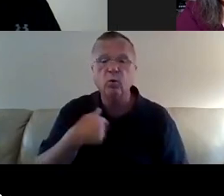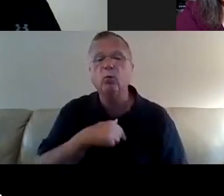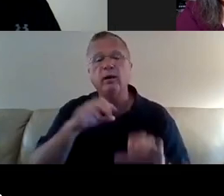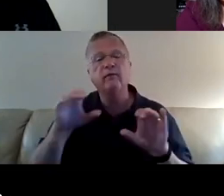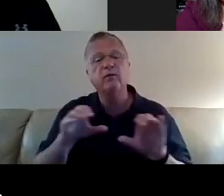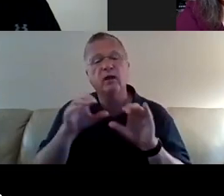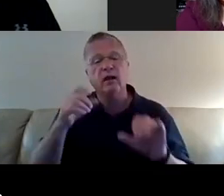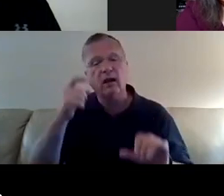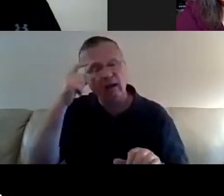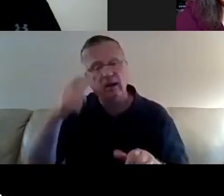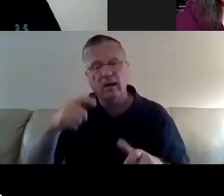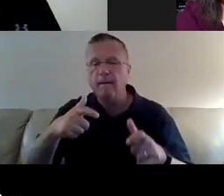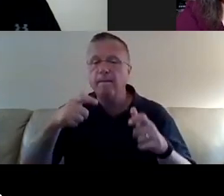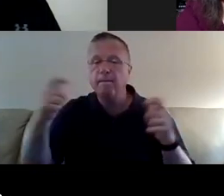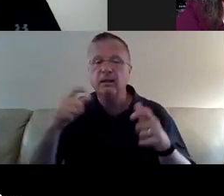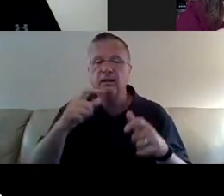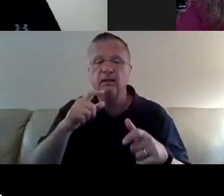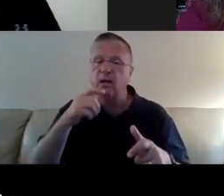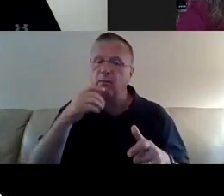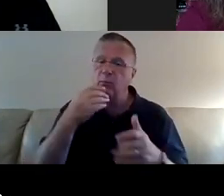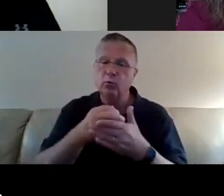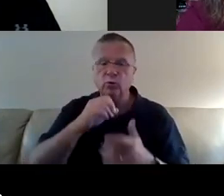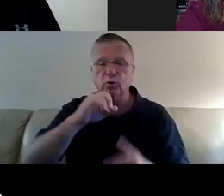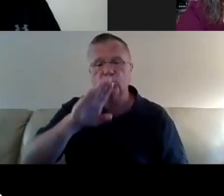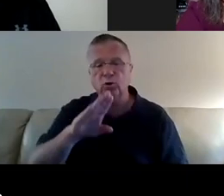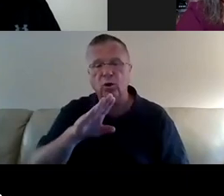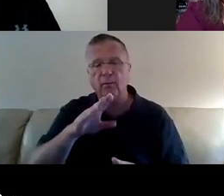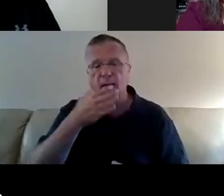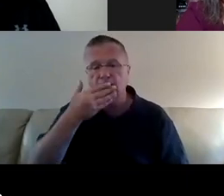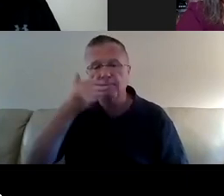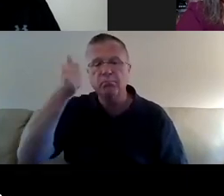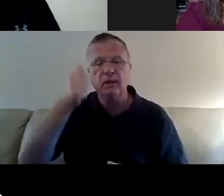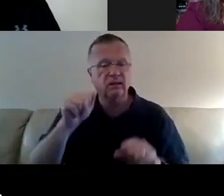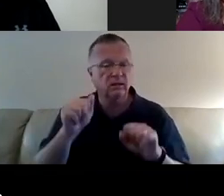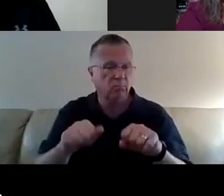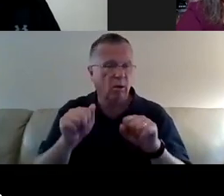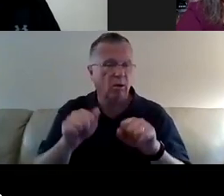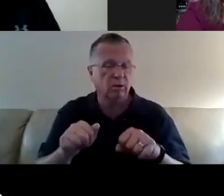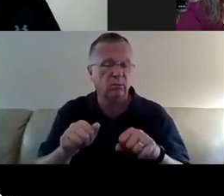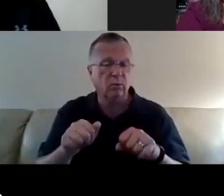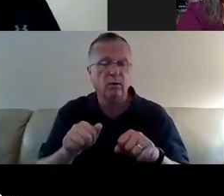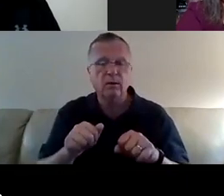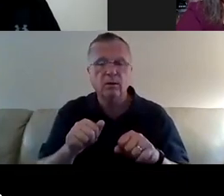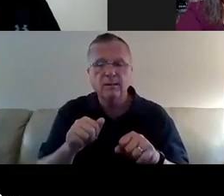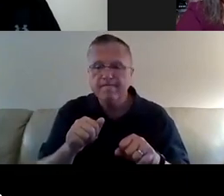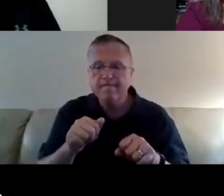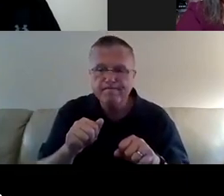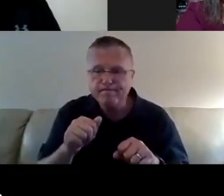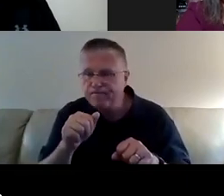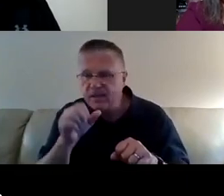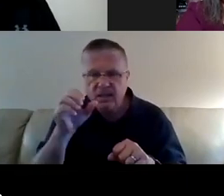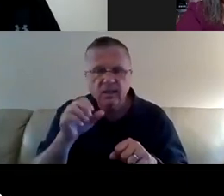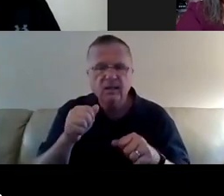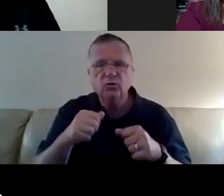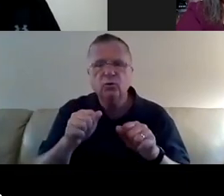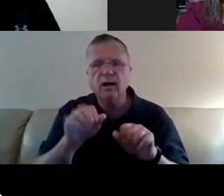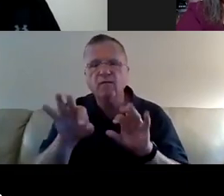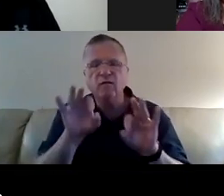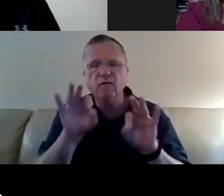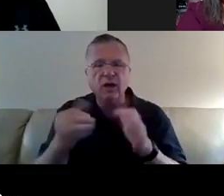a significant job as best as we can finding new housing,